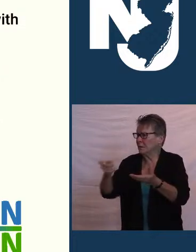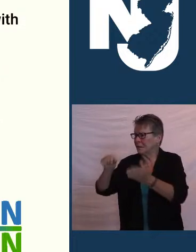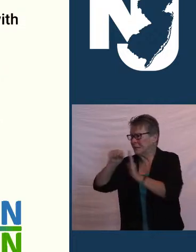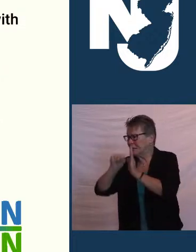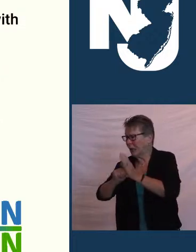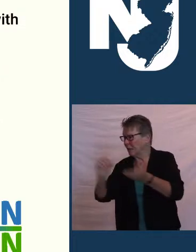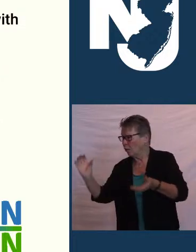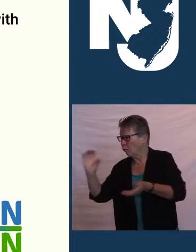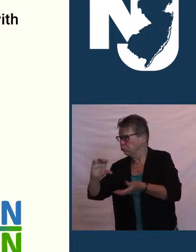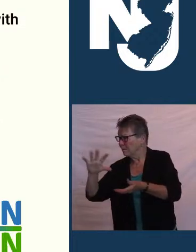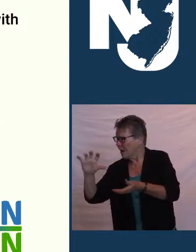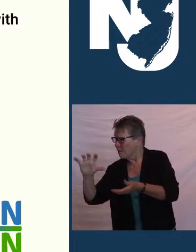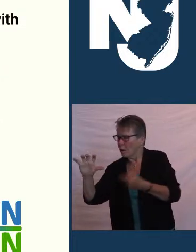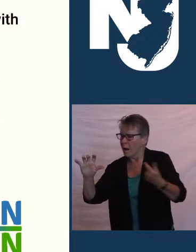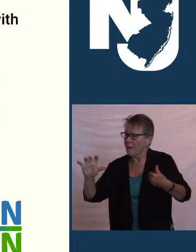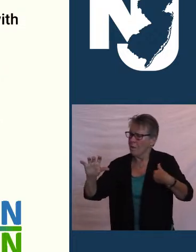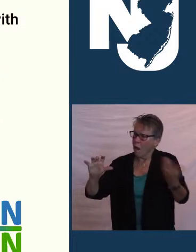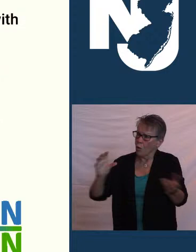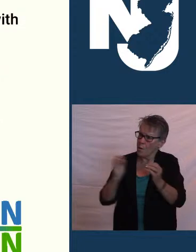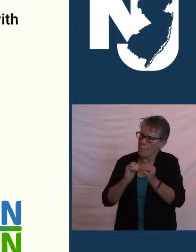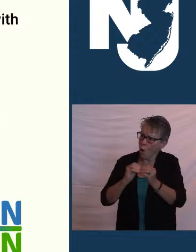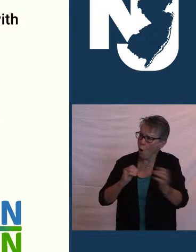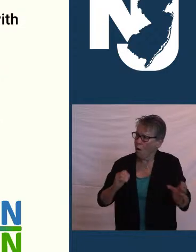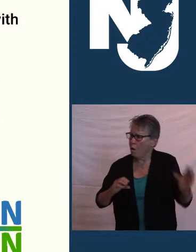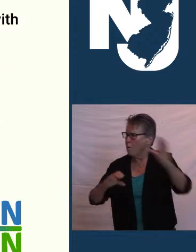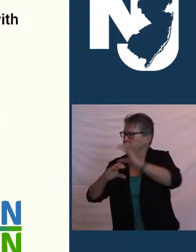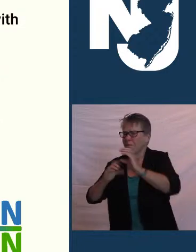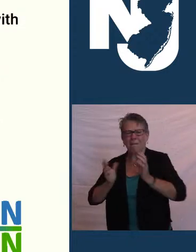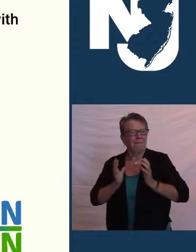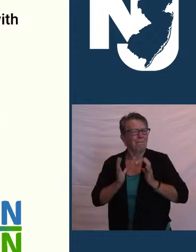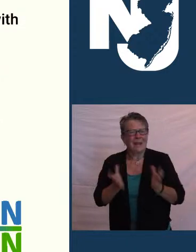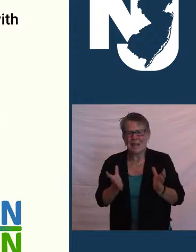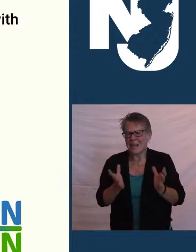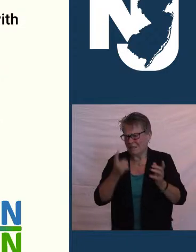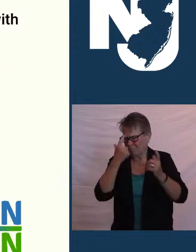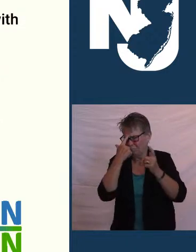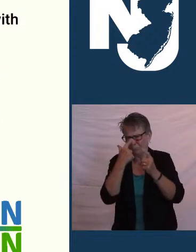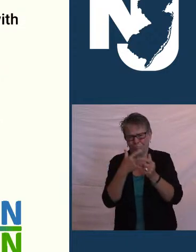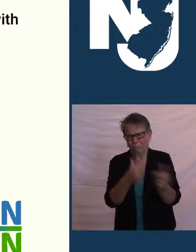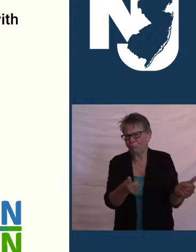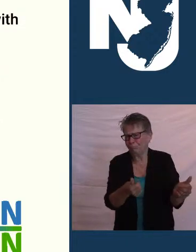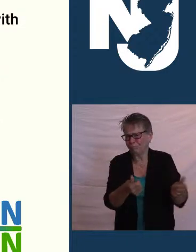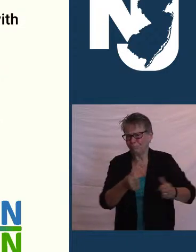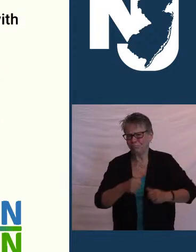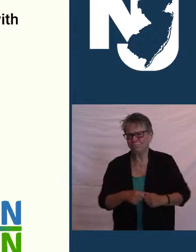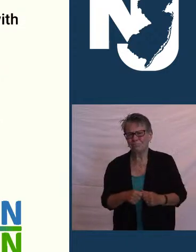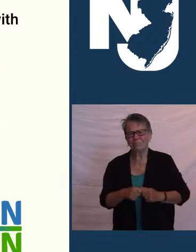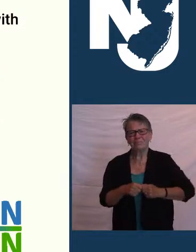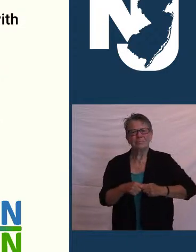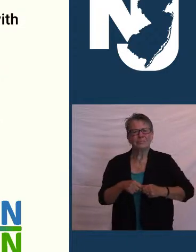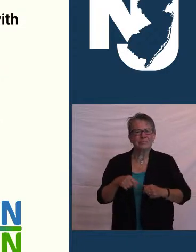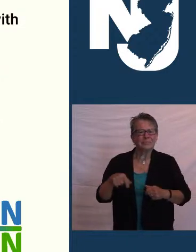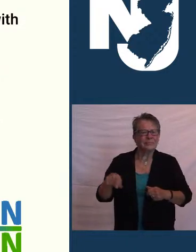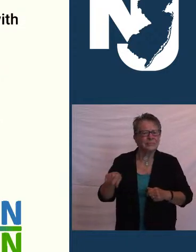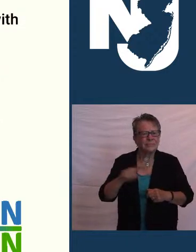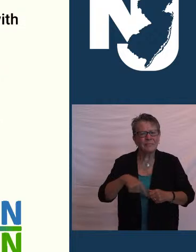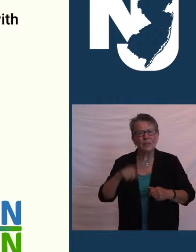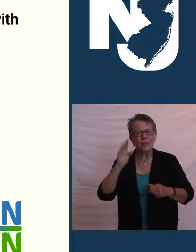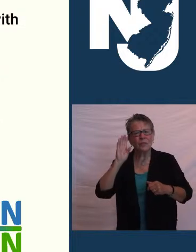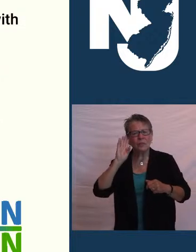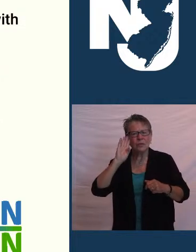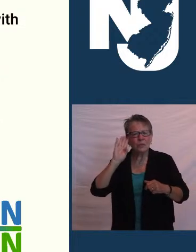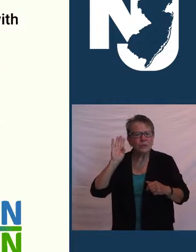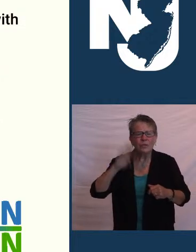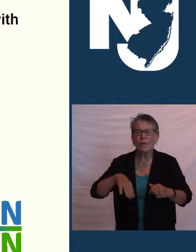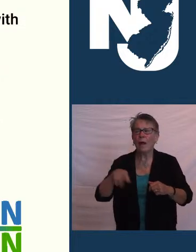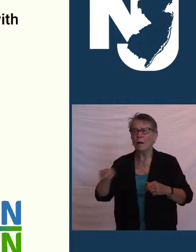of transportation or childcare, and this benefit is designed to help workers meet these costs. Additionally, the Department